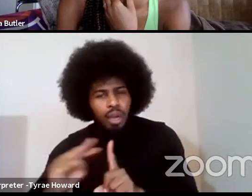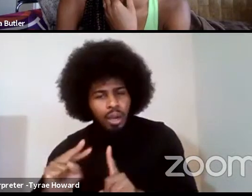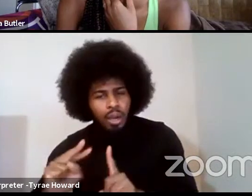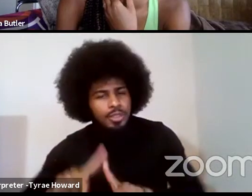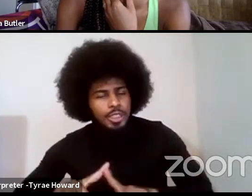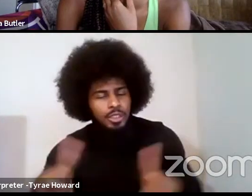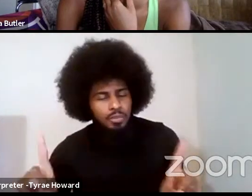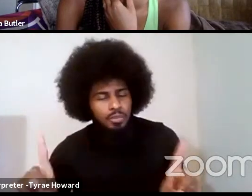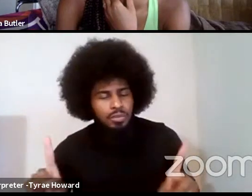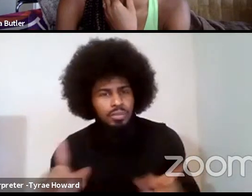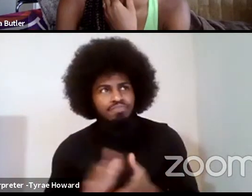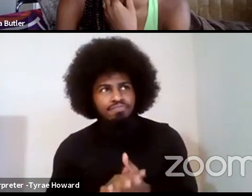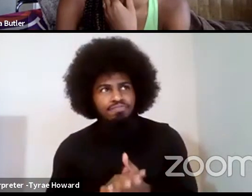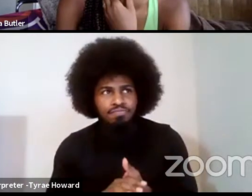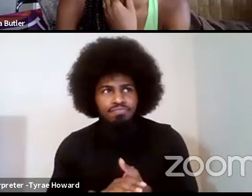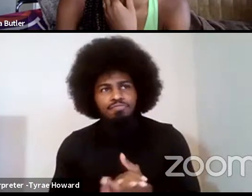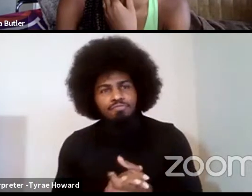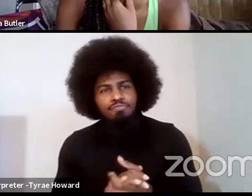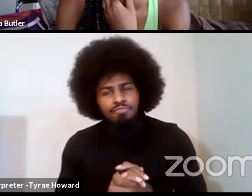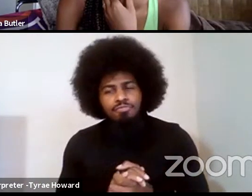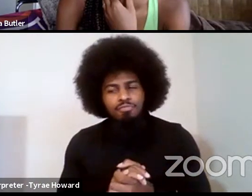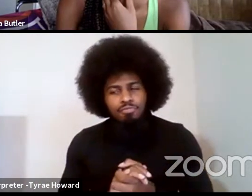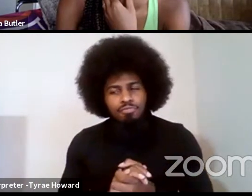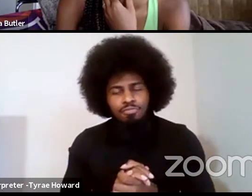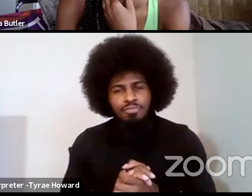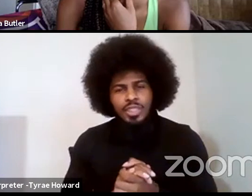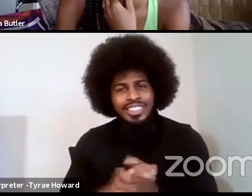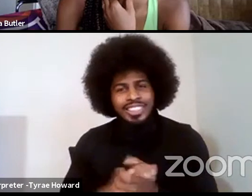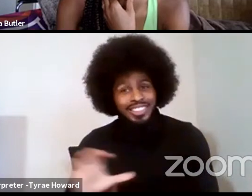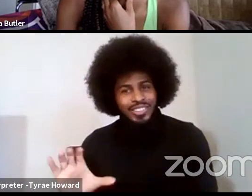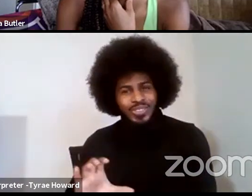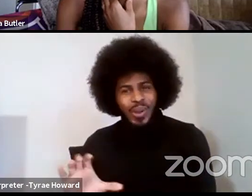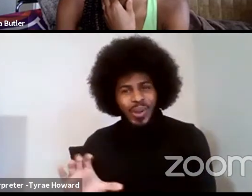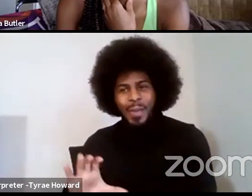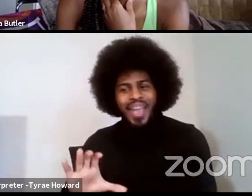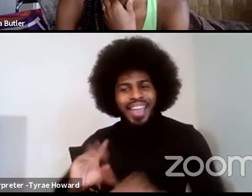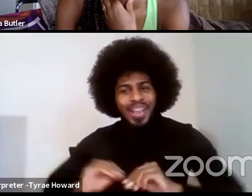I feel like I get a lot from, is Charmaine popping back in here?